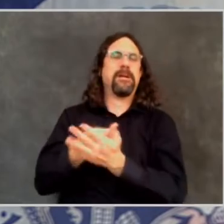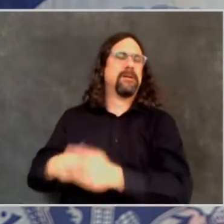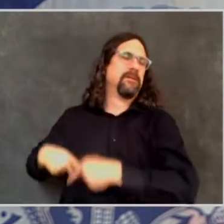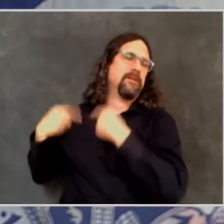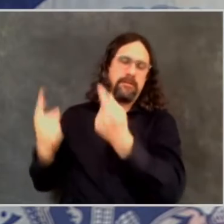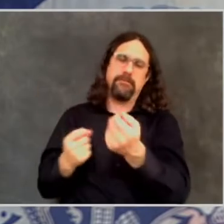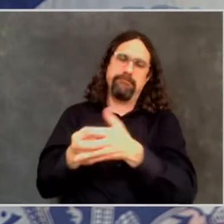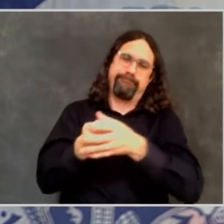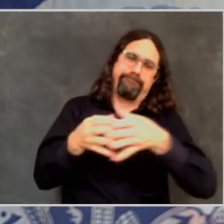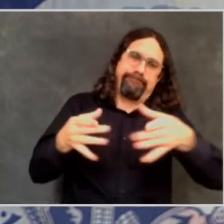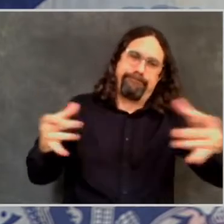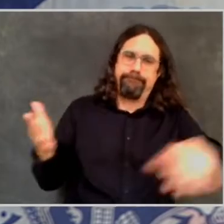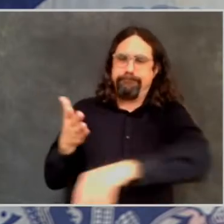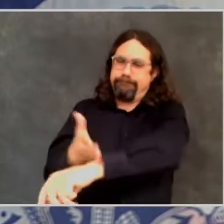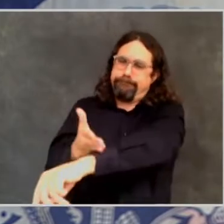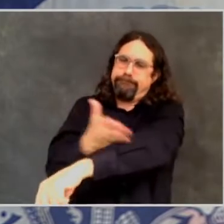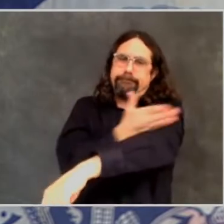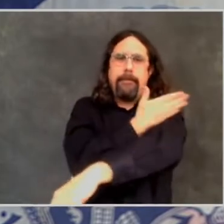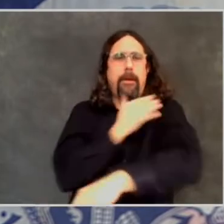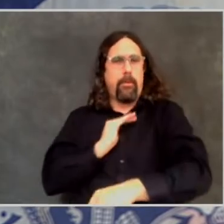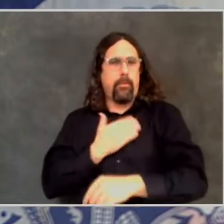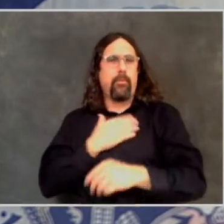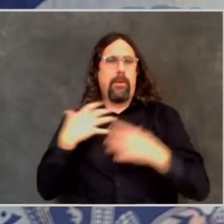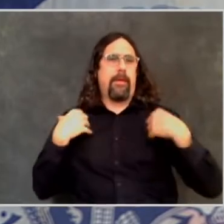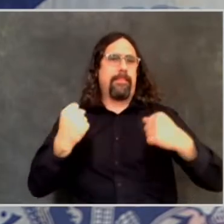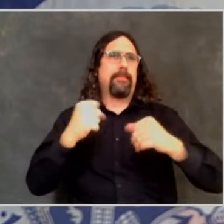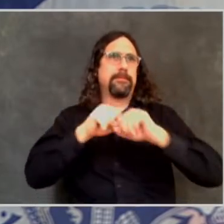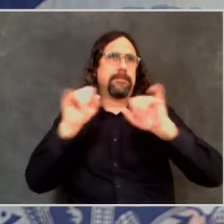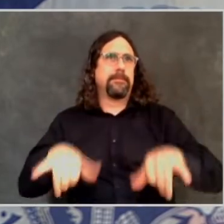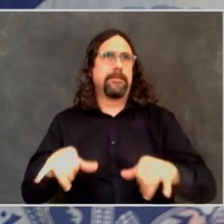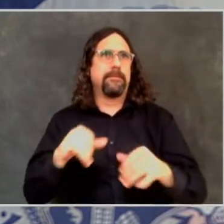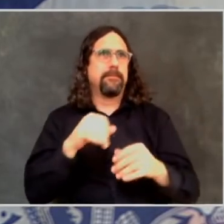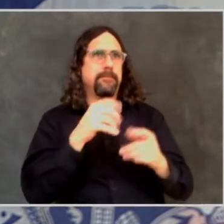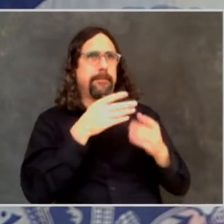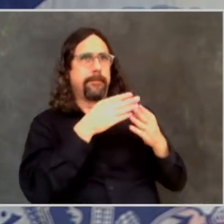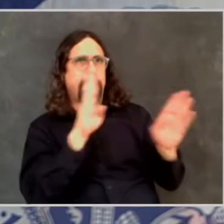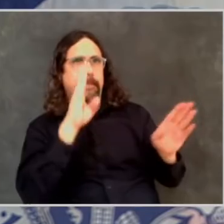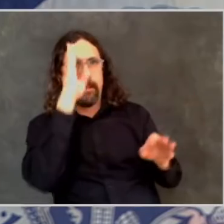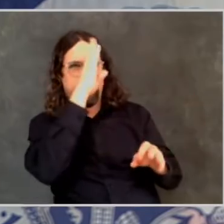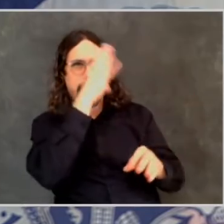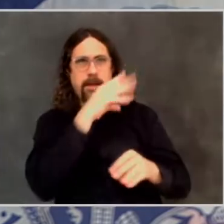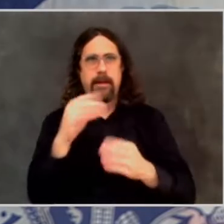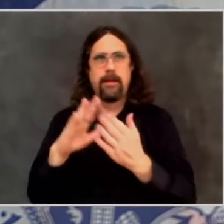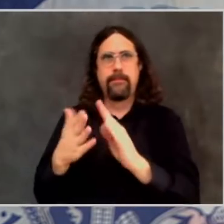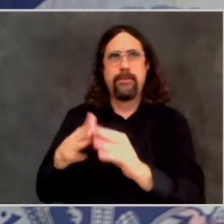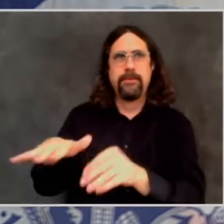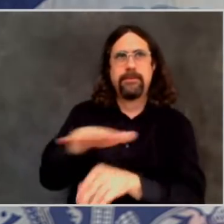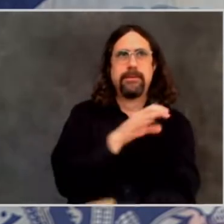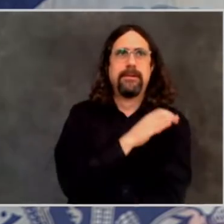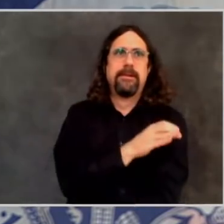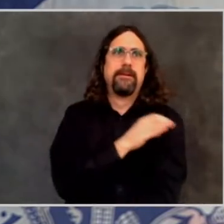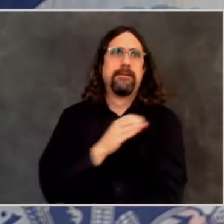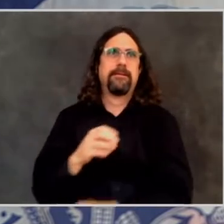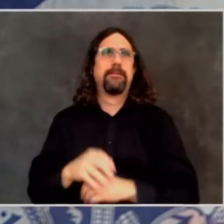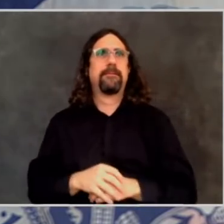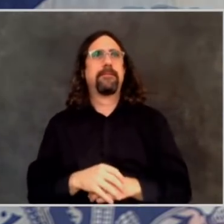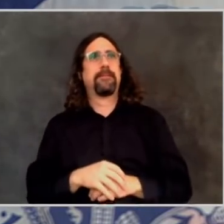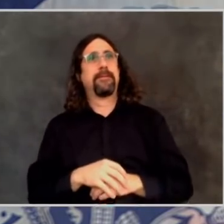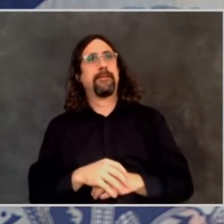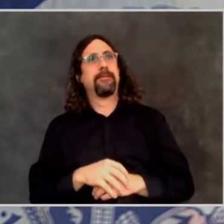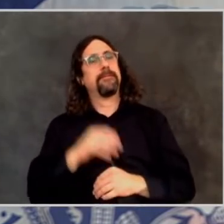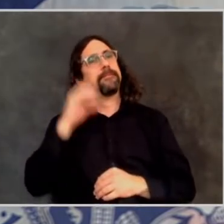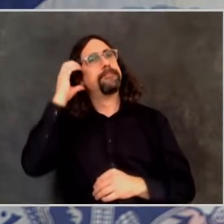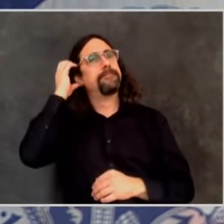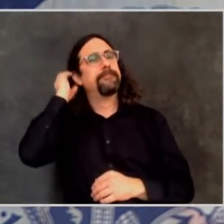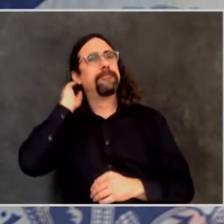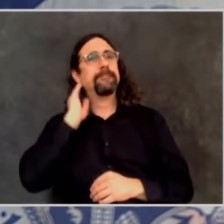given today is today's information, Henry. Meaning to say, as we get more, we're going to